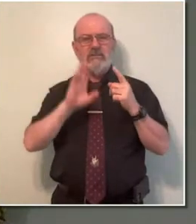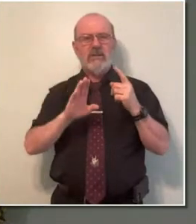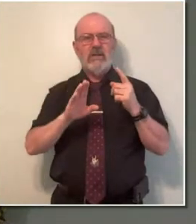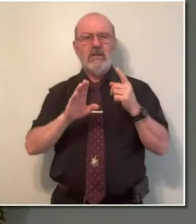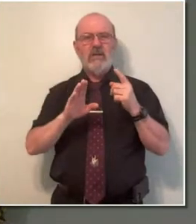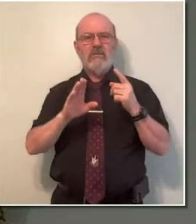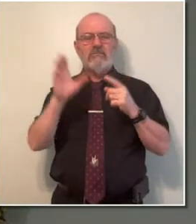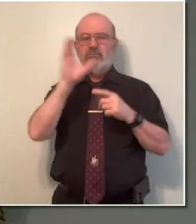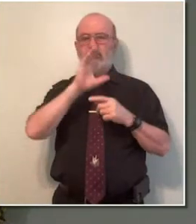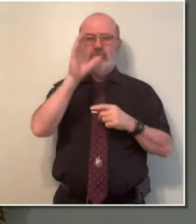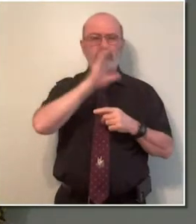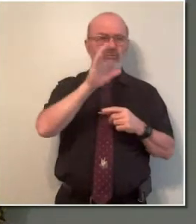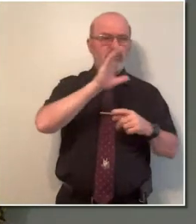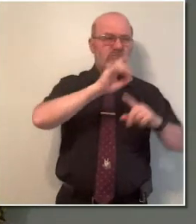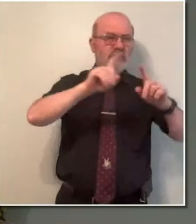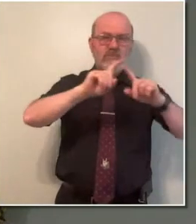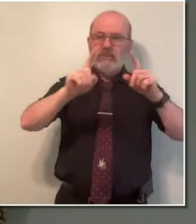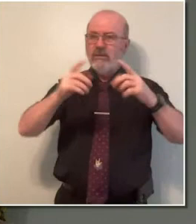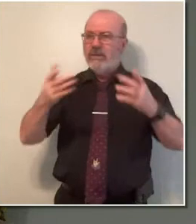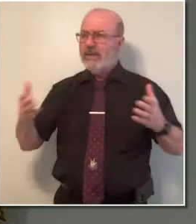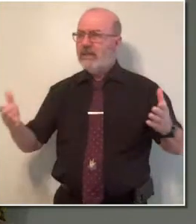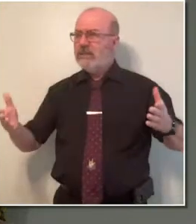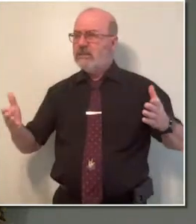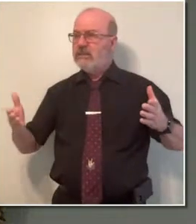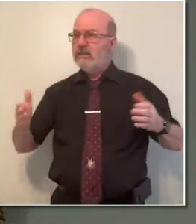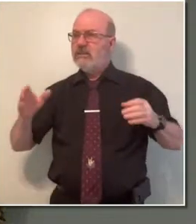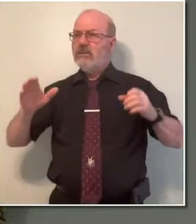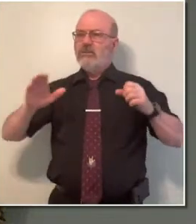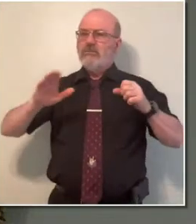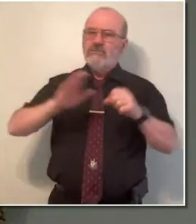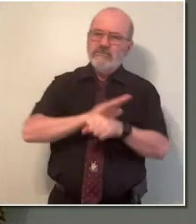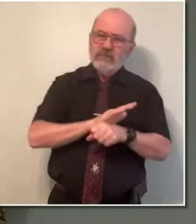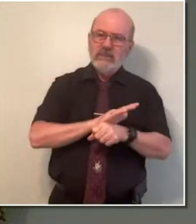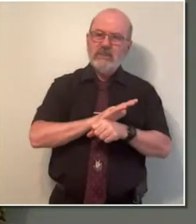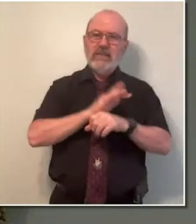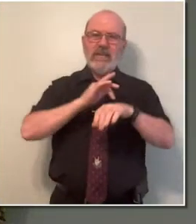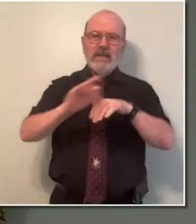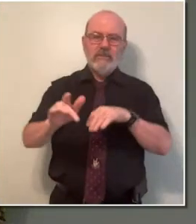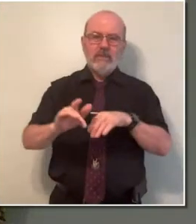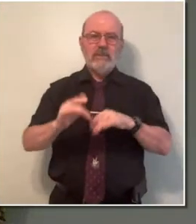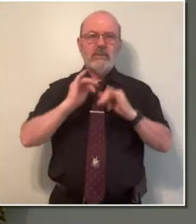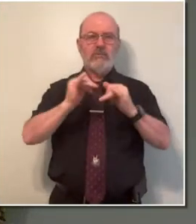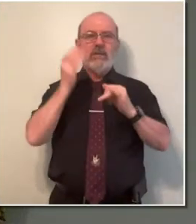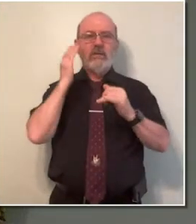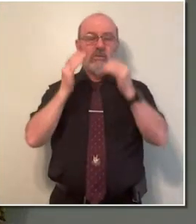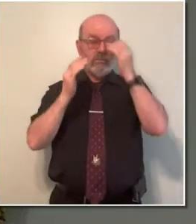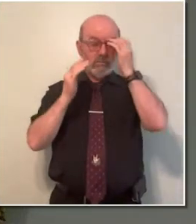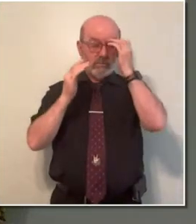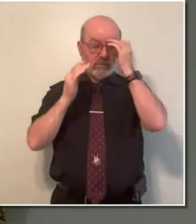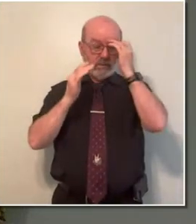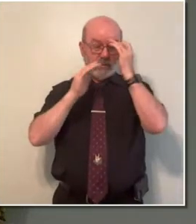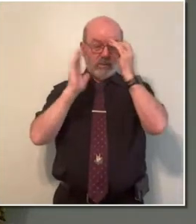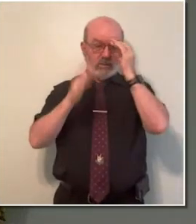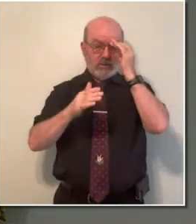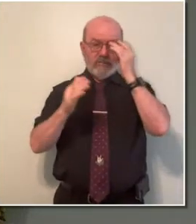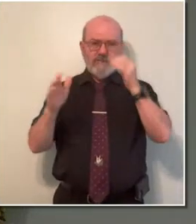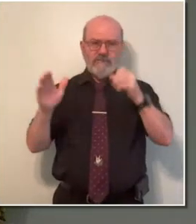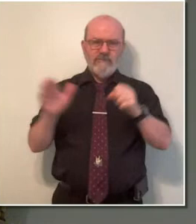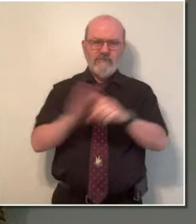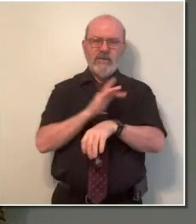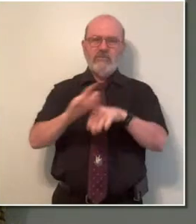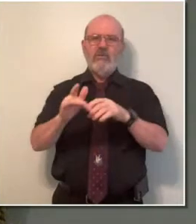for all kinds of things to fill that void. And you and I know that they will never come to that apart from